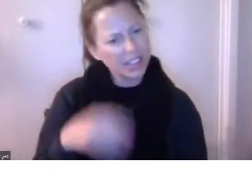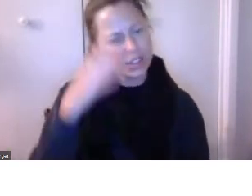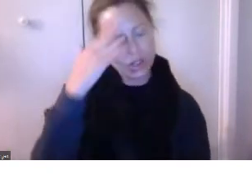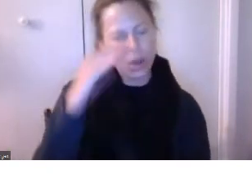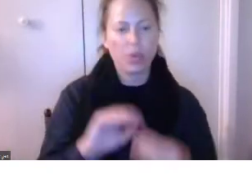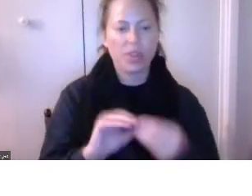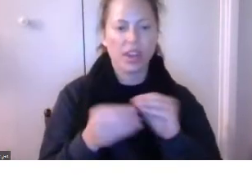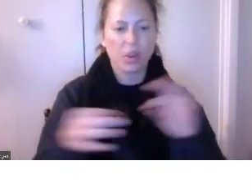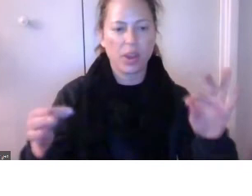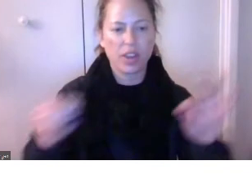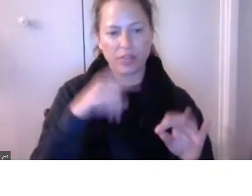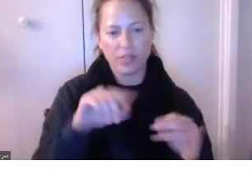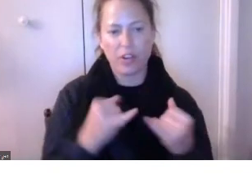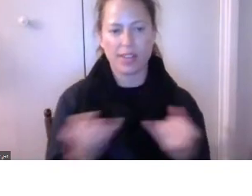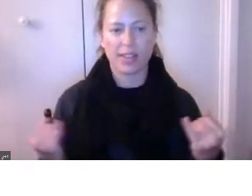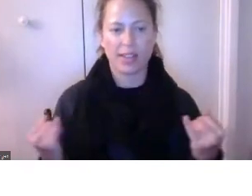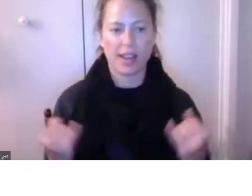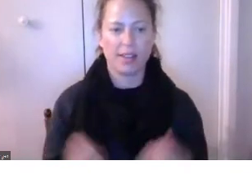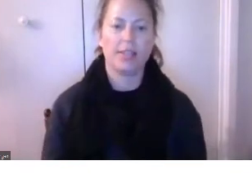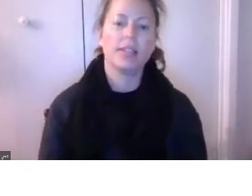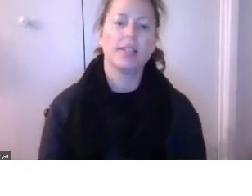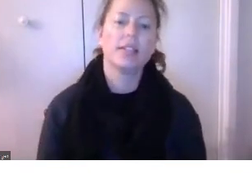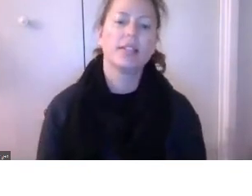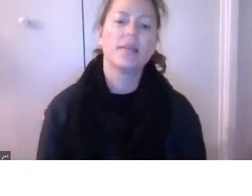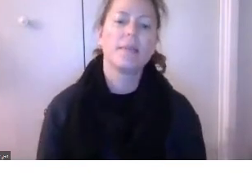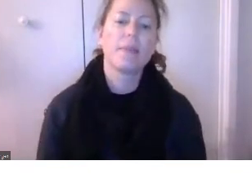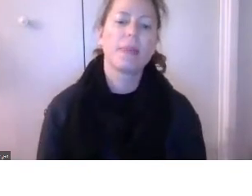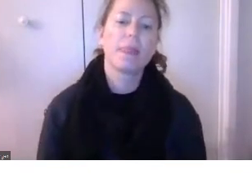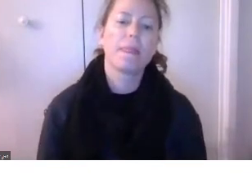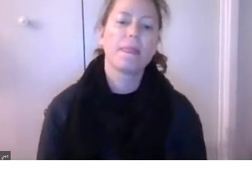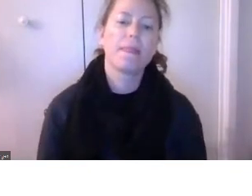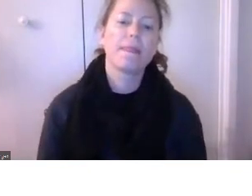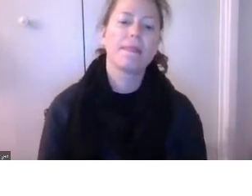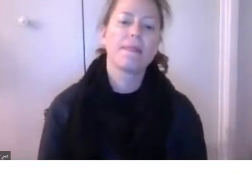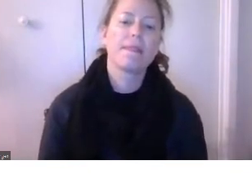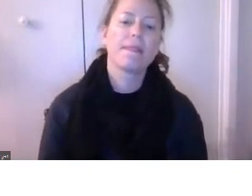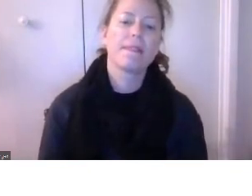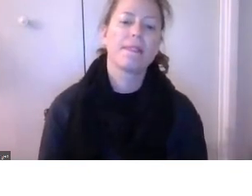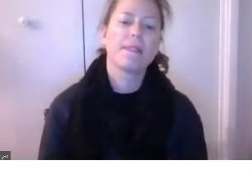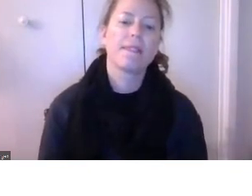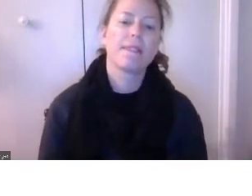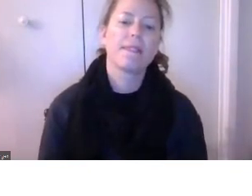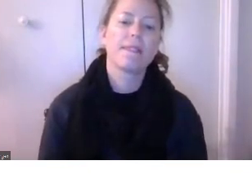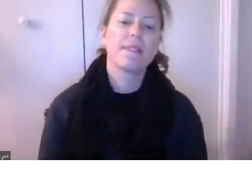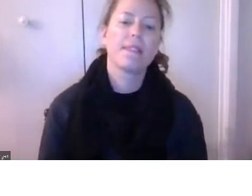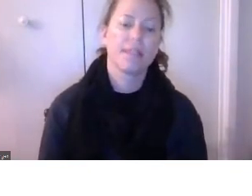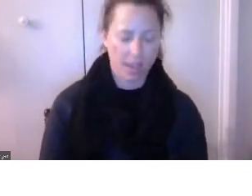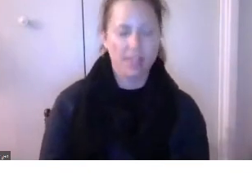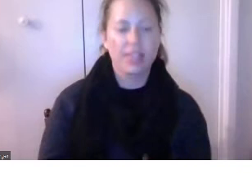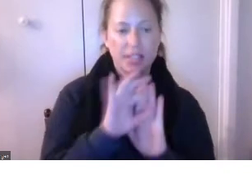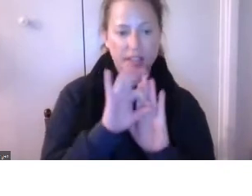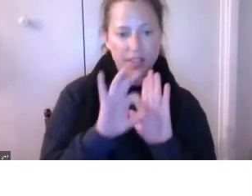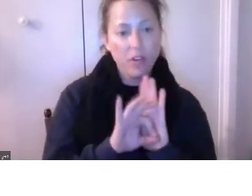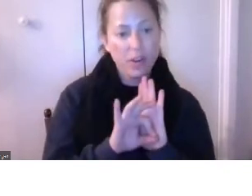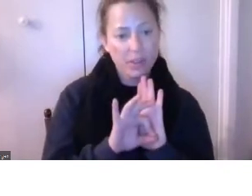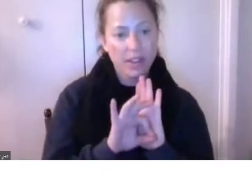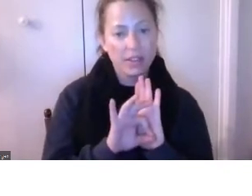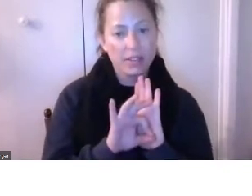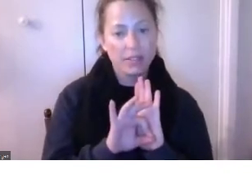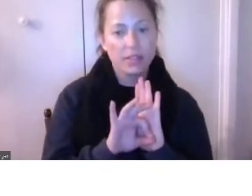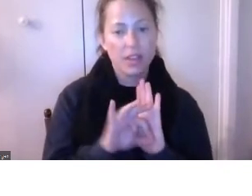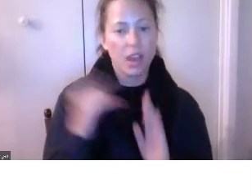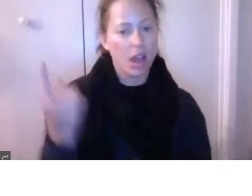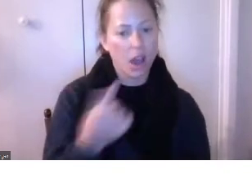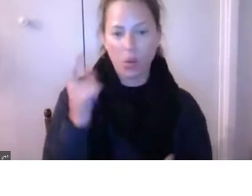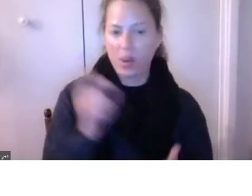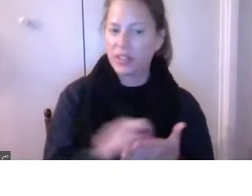down the point slope form. Y minus y1 equals m times x minus x1. And let me